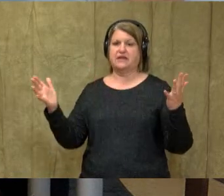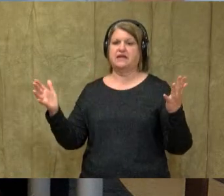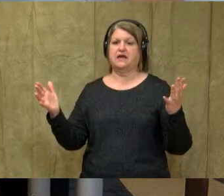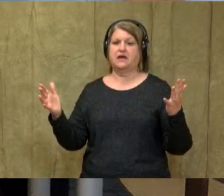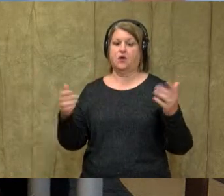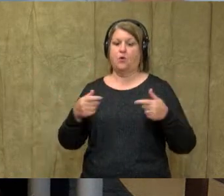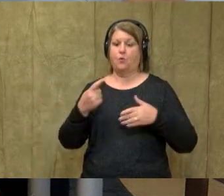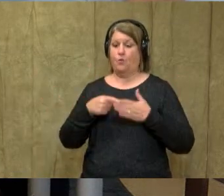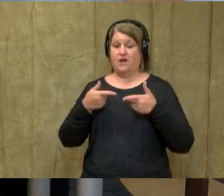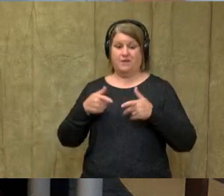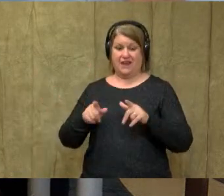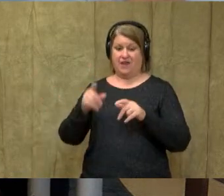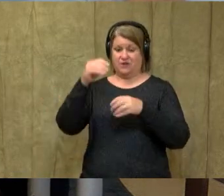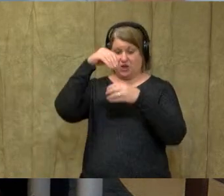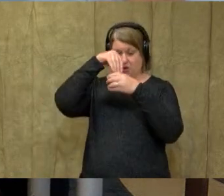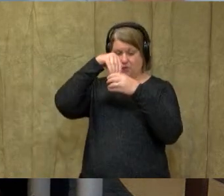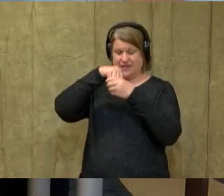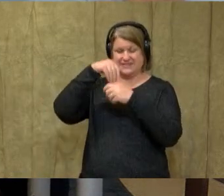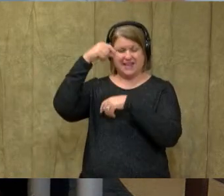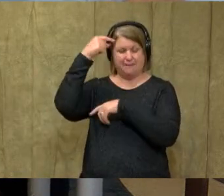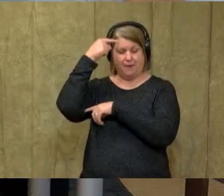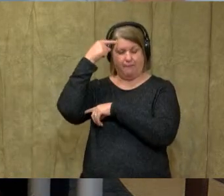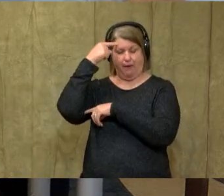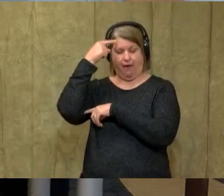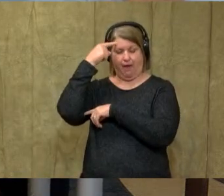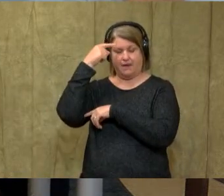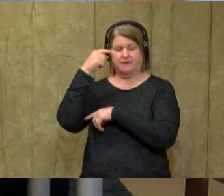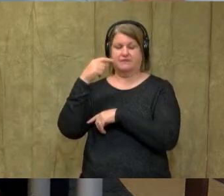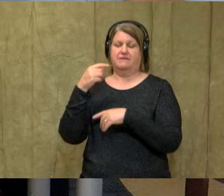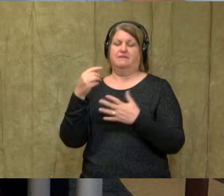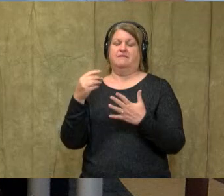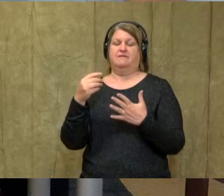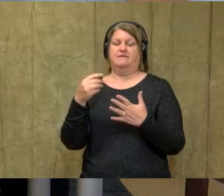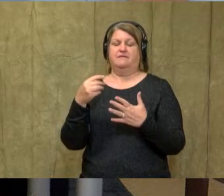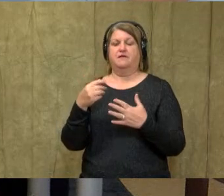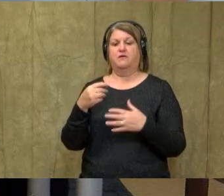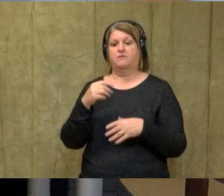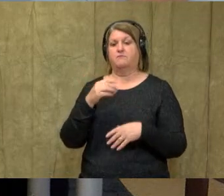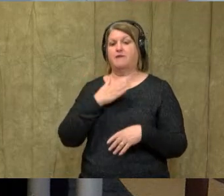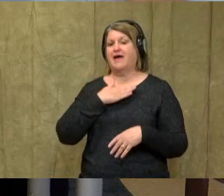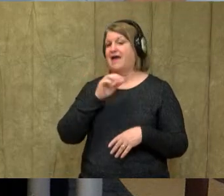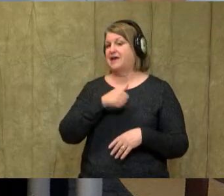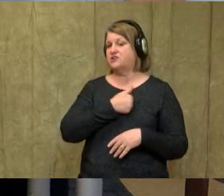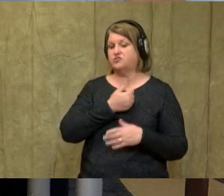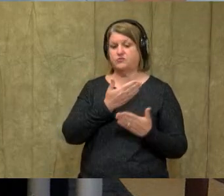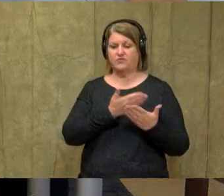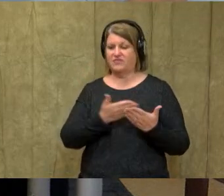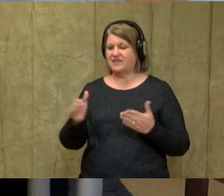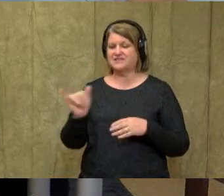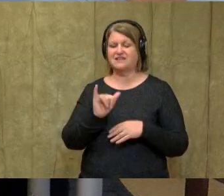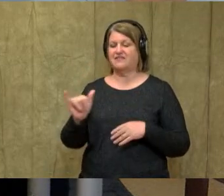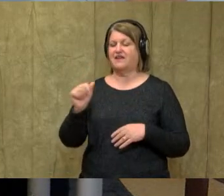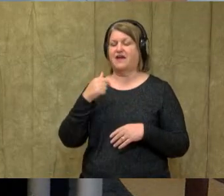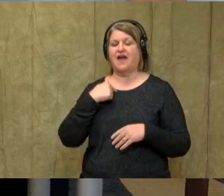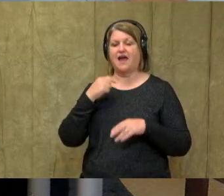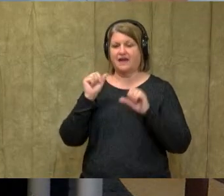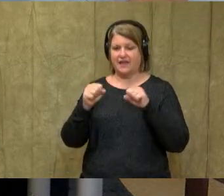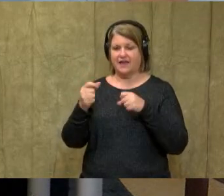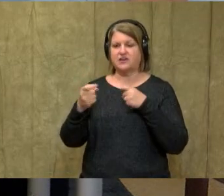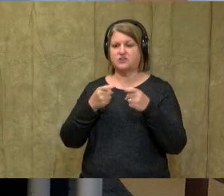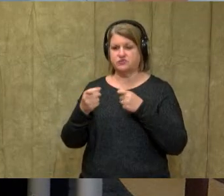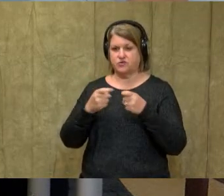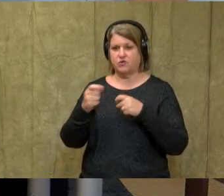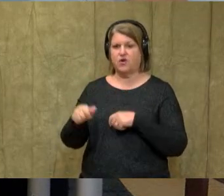also what I'm saying, what I'm sharing, the attitudes that I have, those are things that I can control. It's